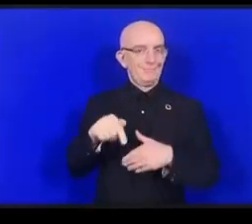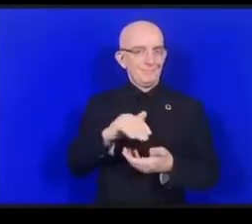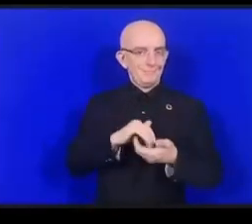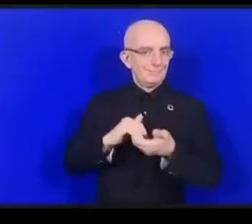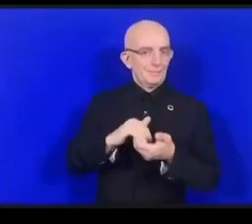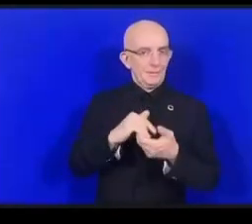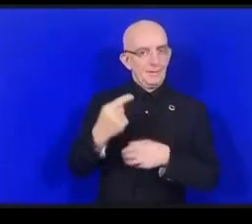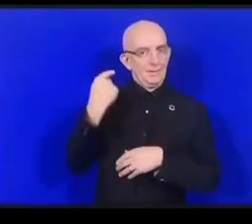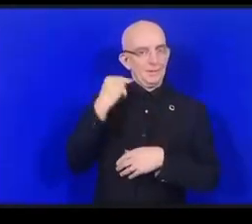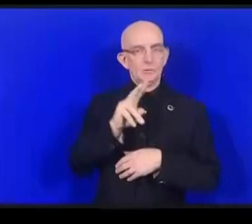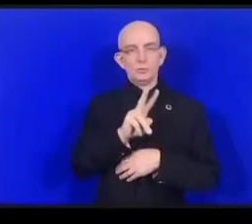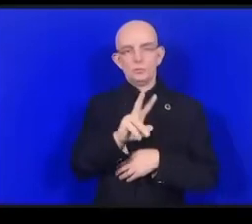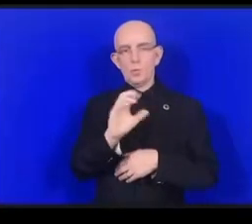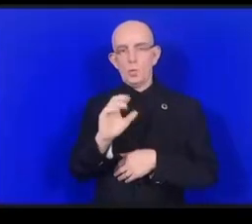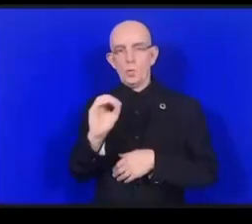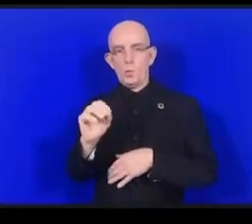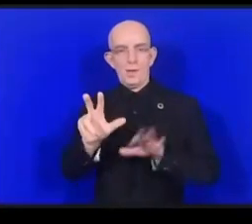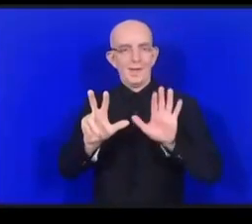2018,